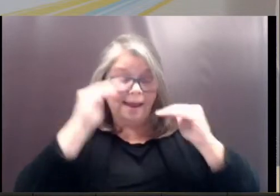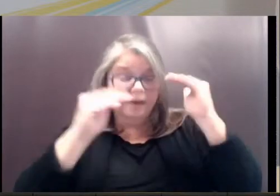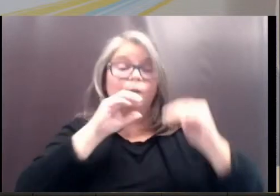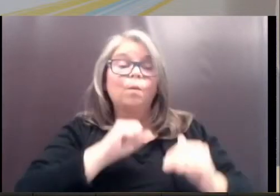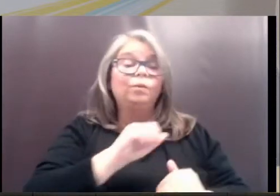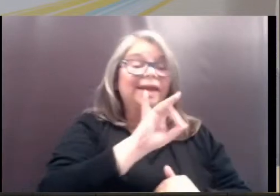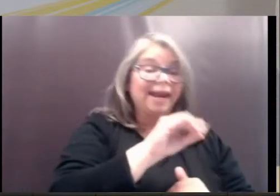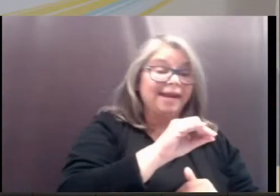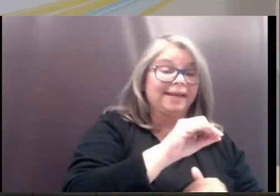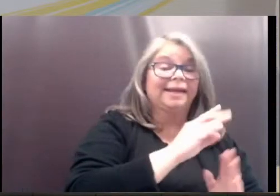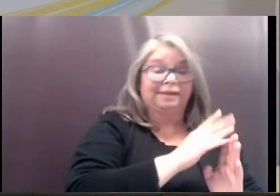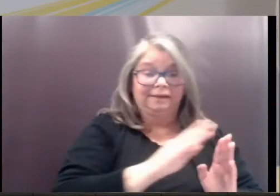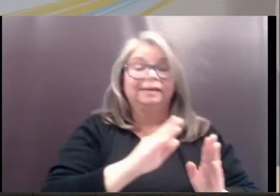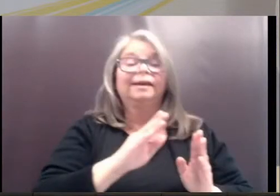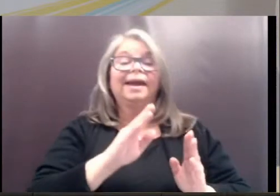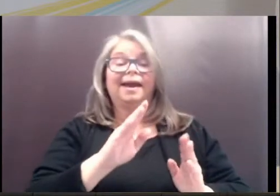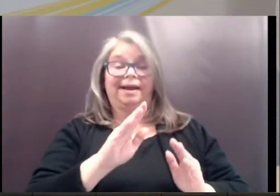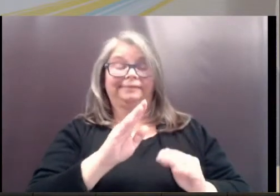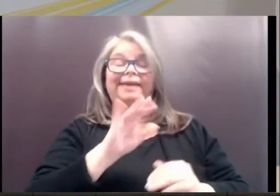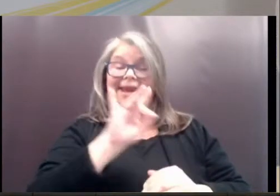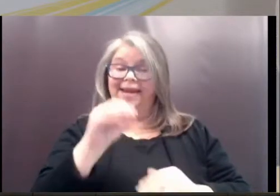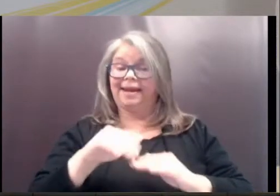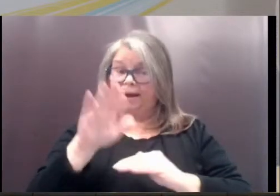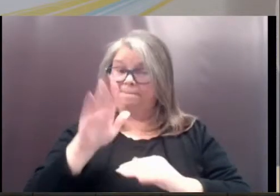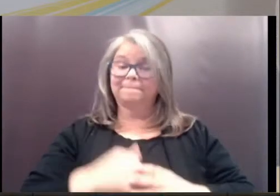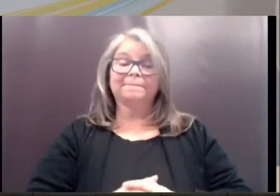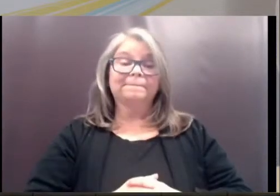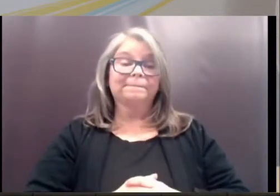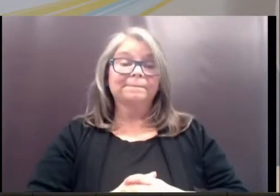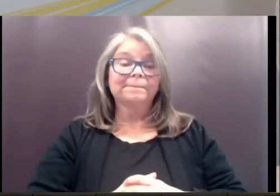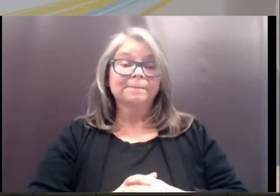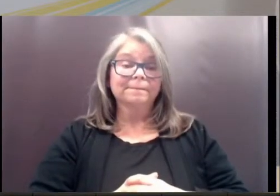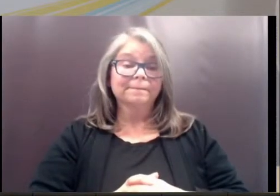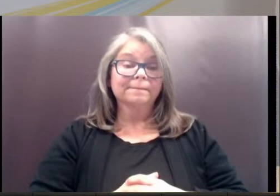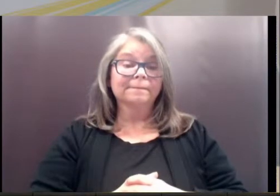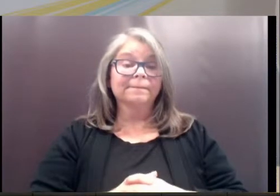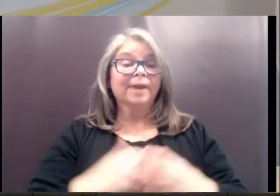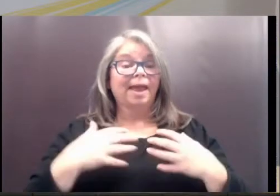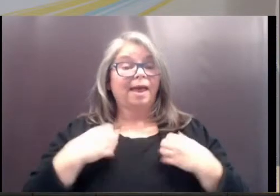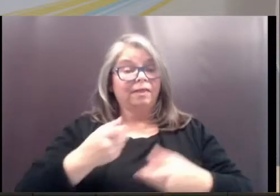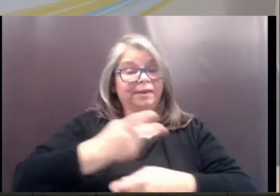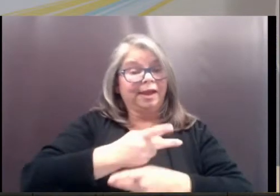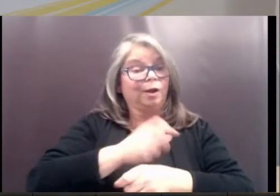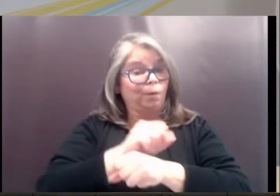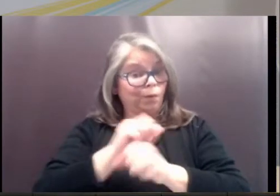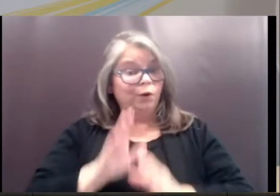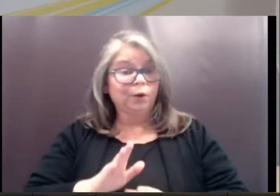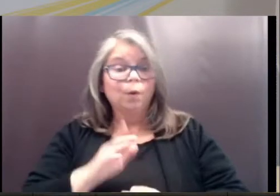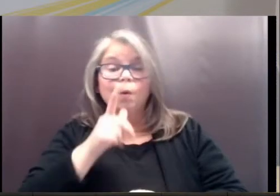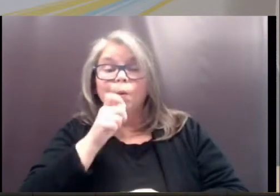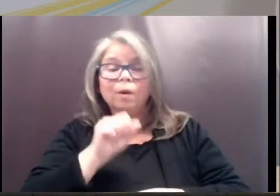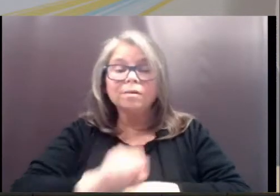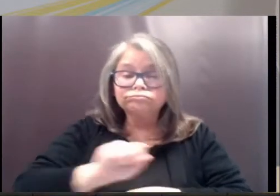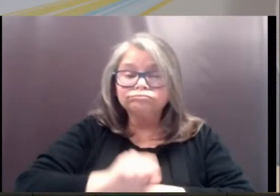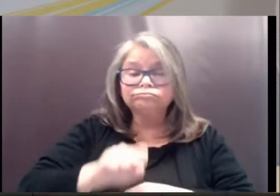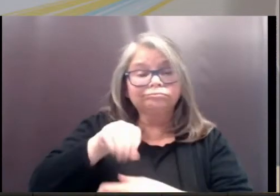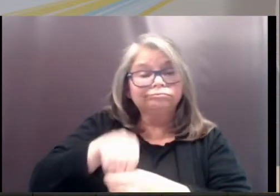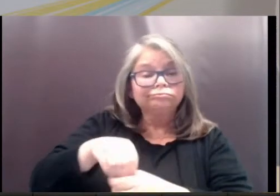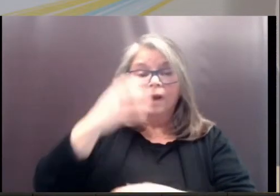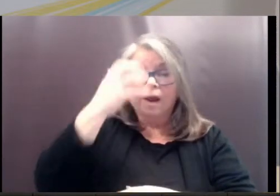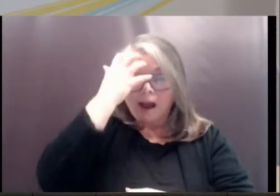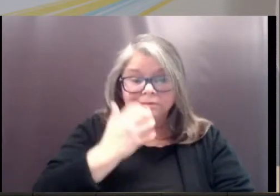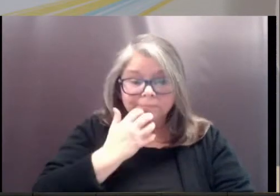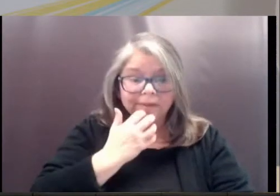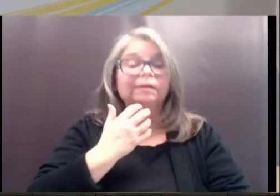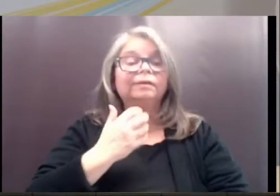workers, including those who work in healthcare settings and personal support workers, and adults in Indigenous communities